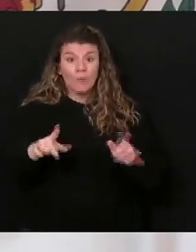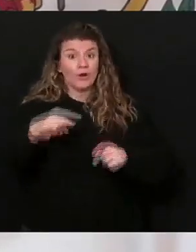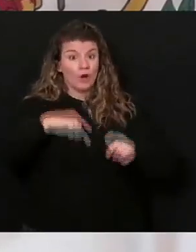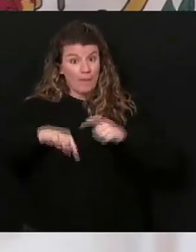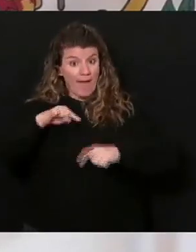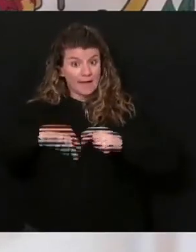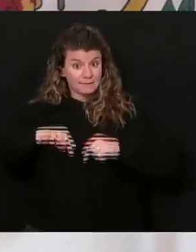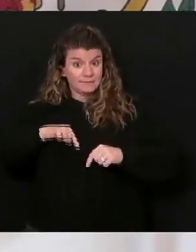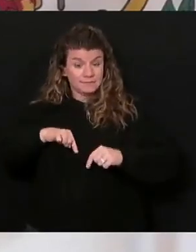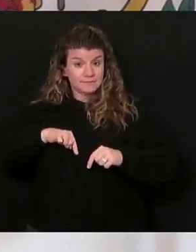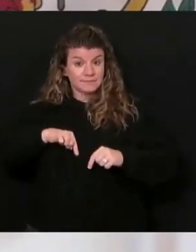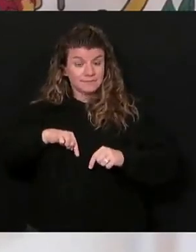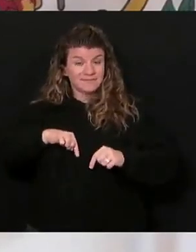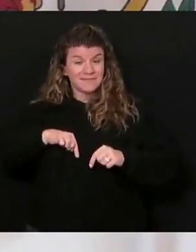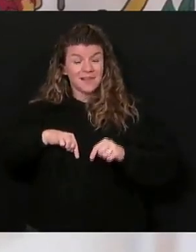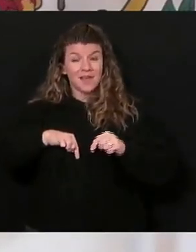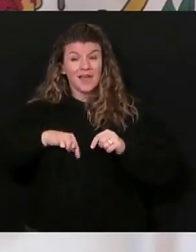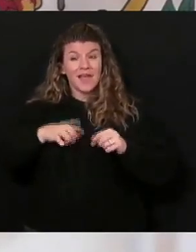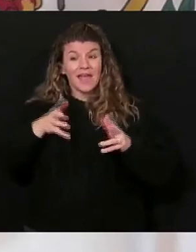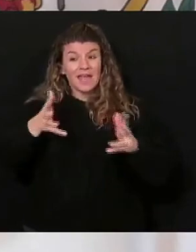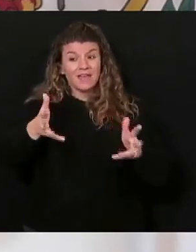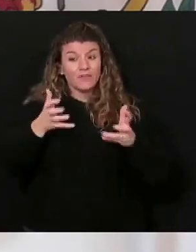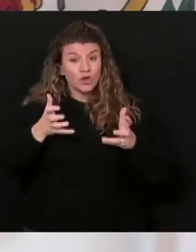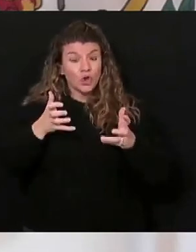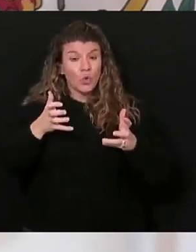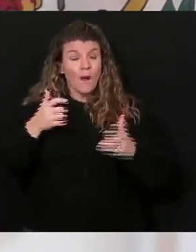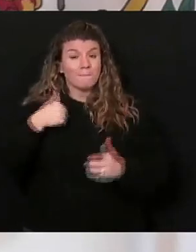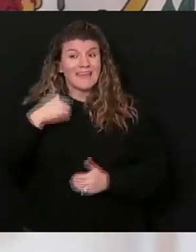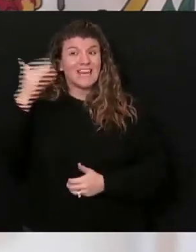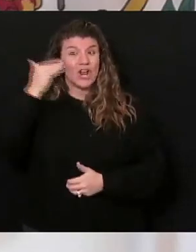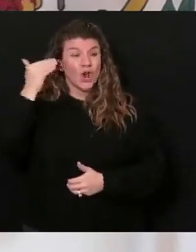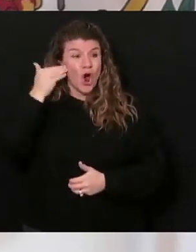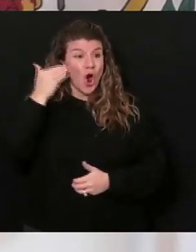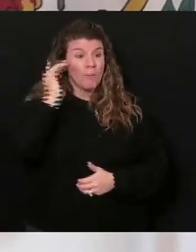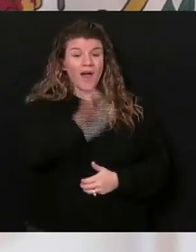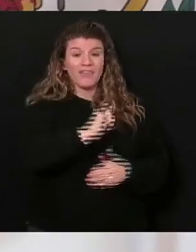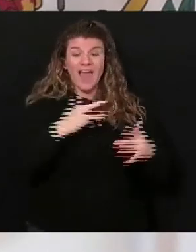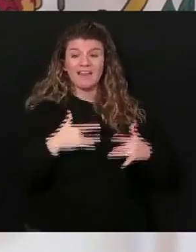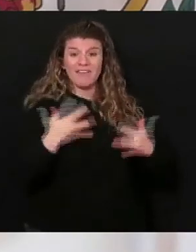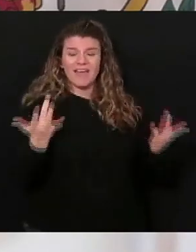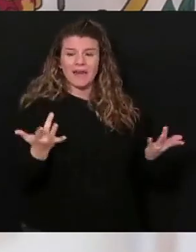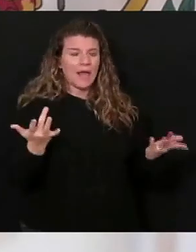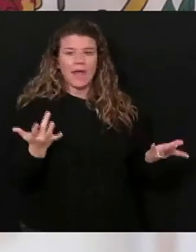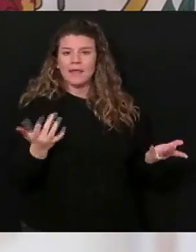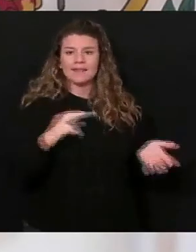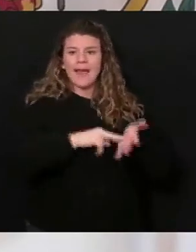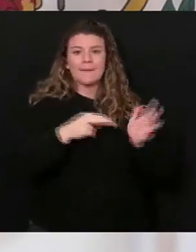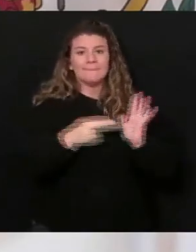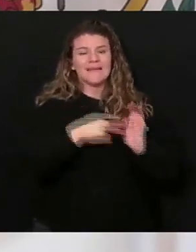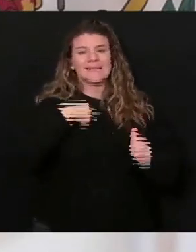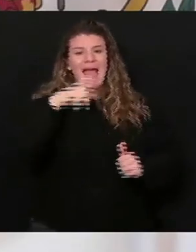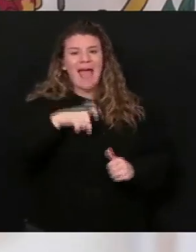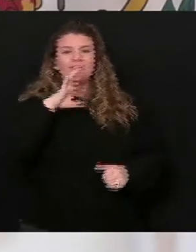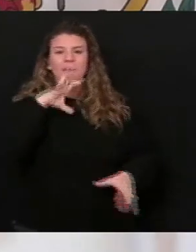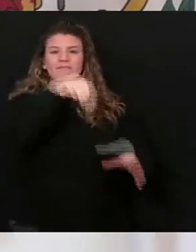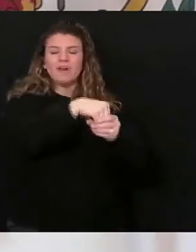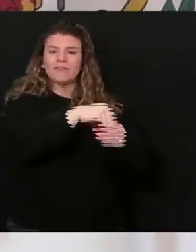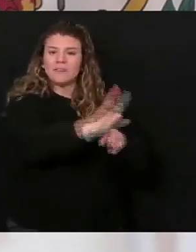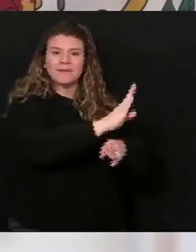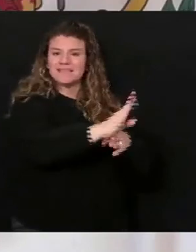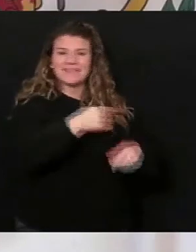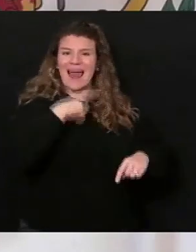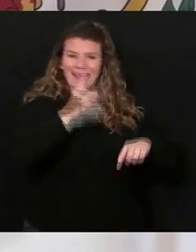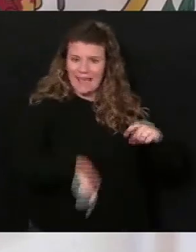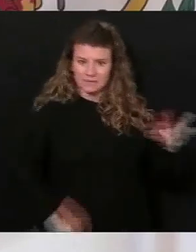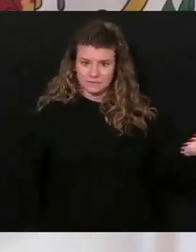this. If you want me to know about the event and everything, then I got to know what's going on in the businesses, and there's no way on God's earth that I can do